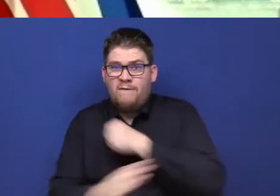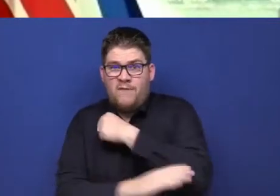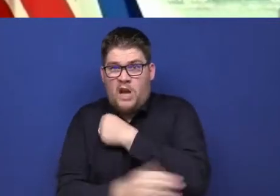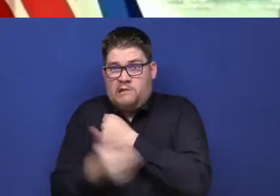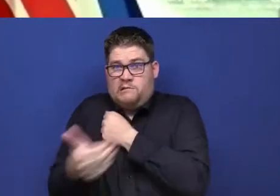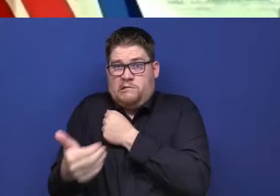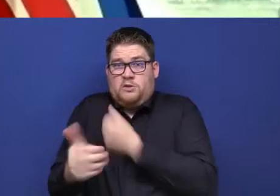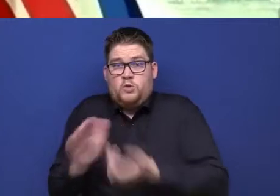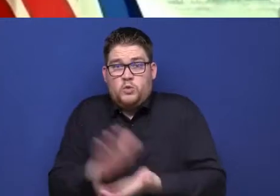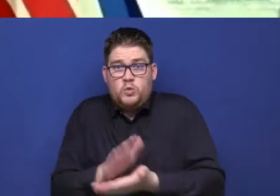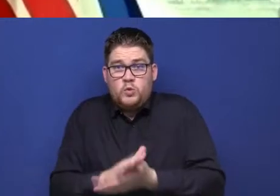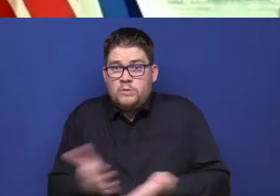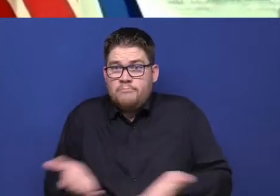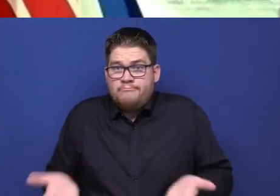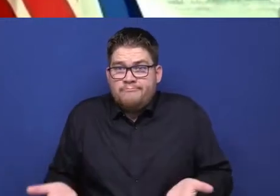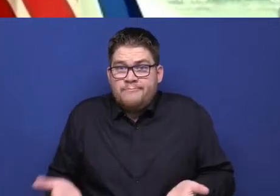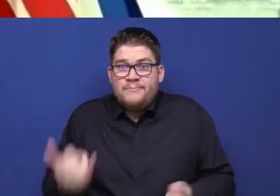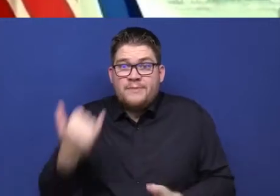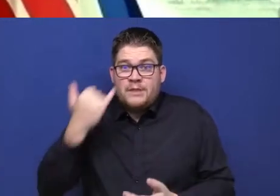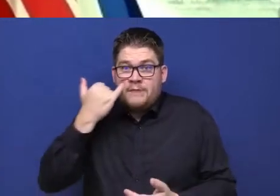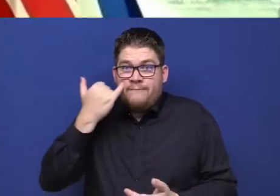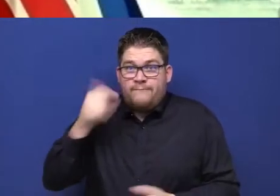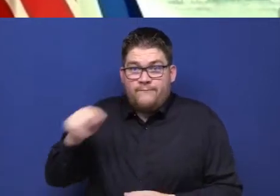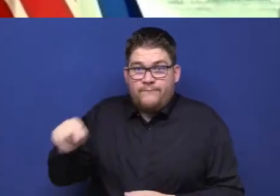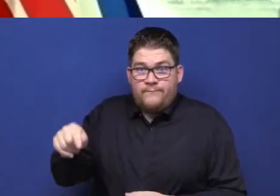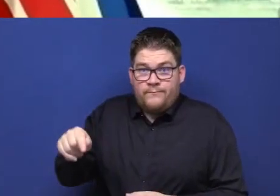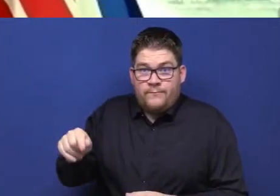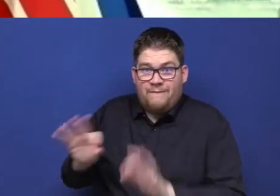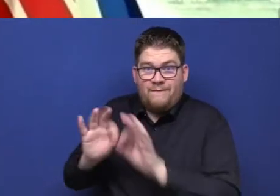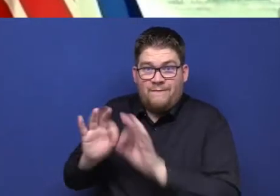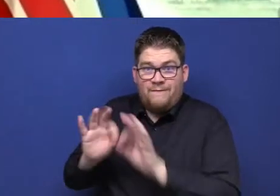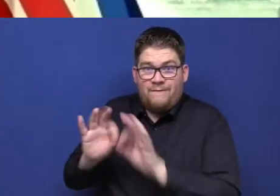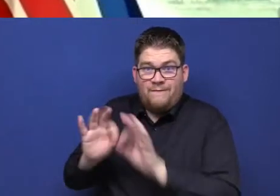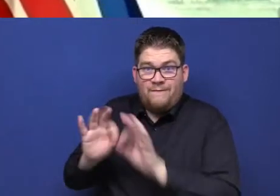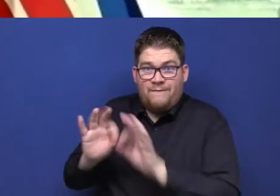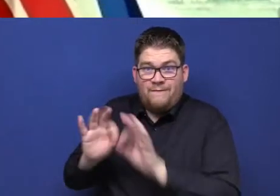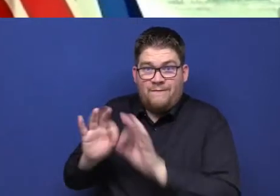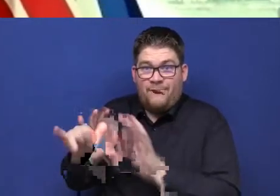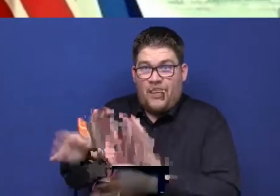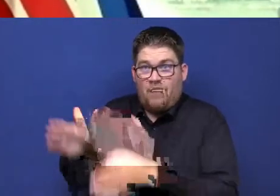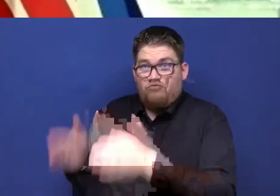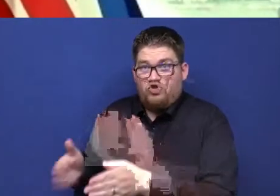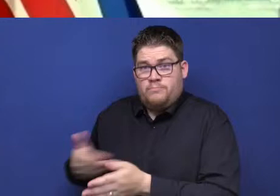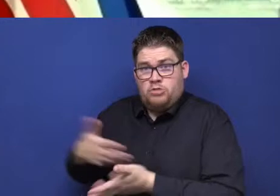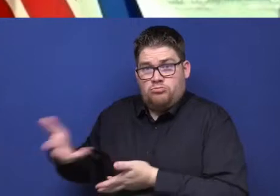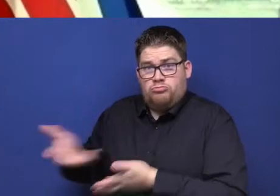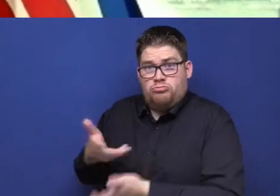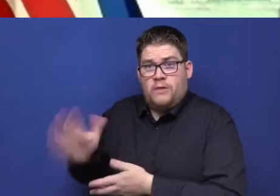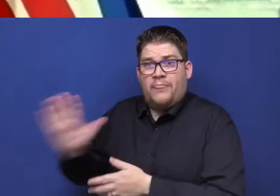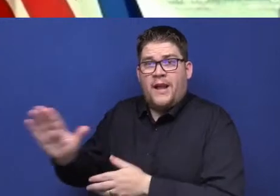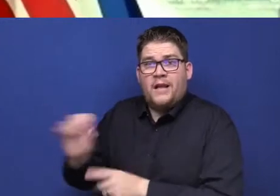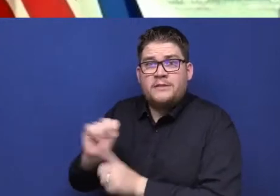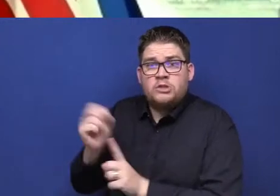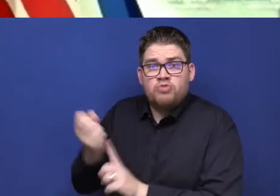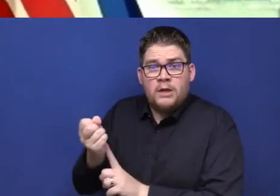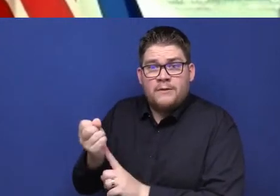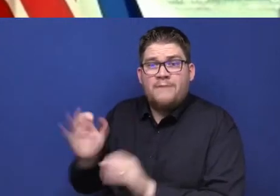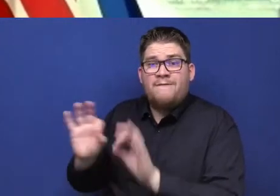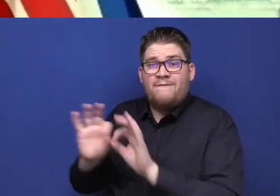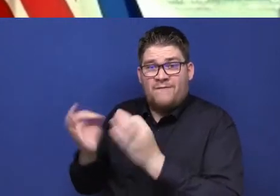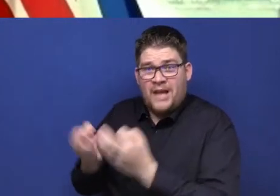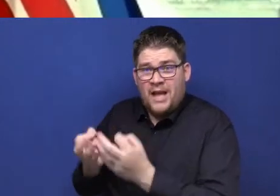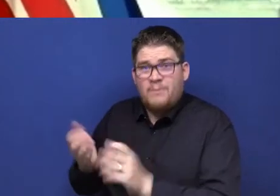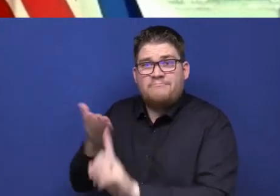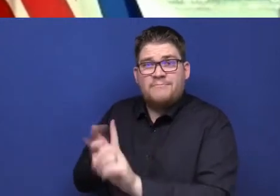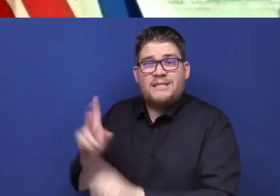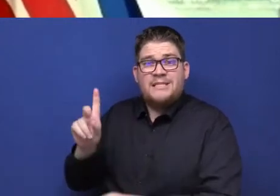had equipment, had life-saving medication, things like that, that is lost in fires. Well,